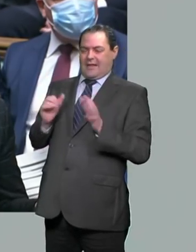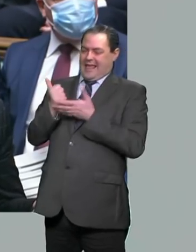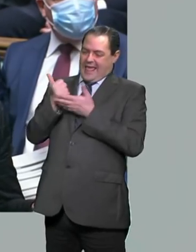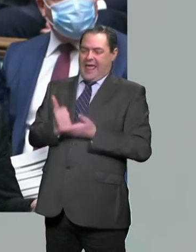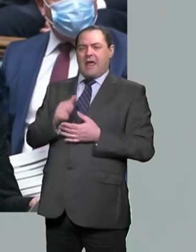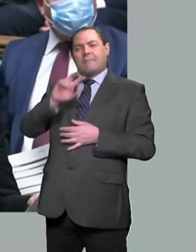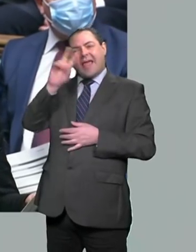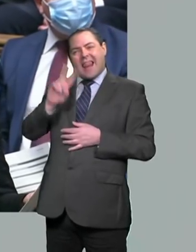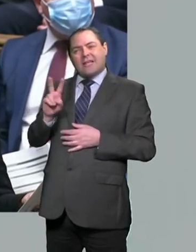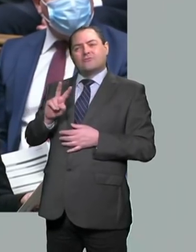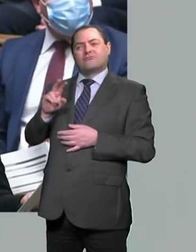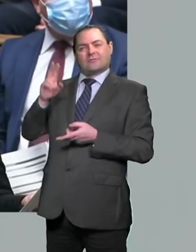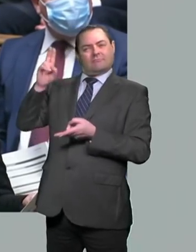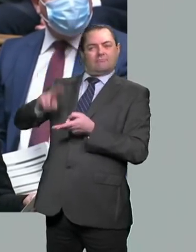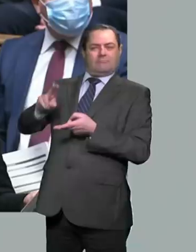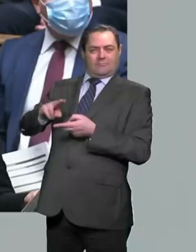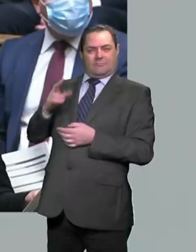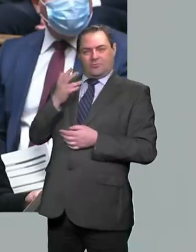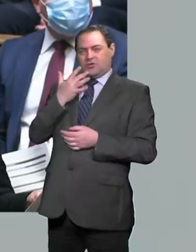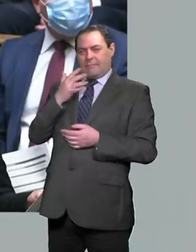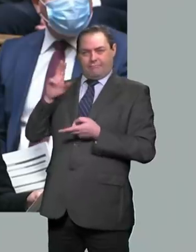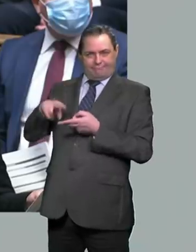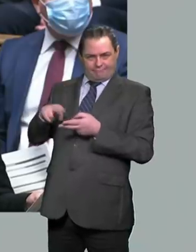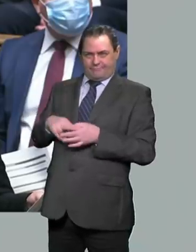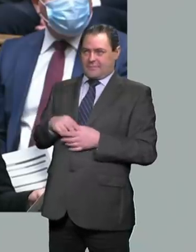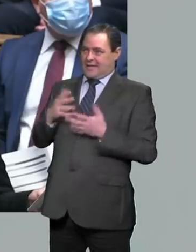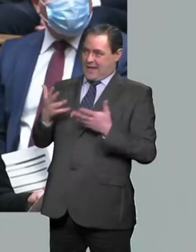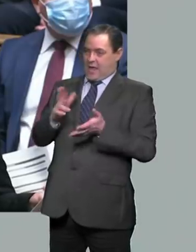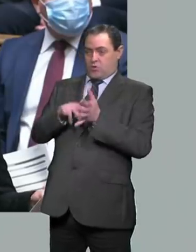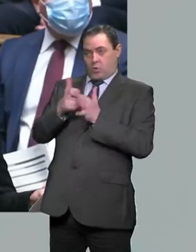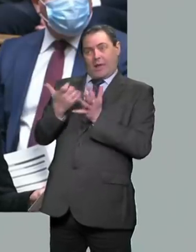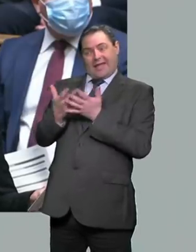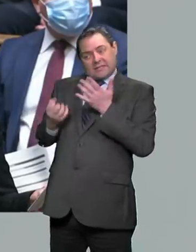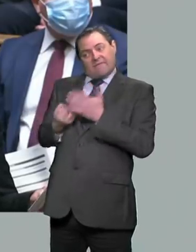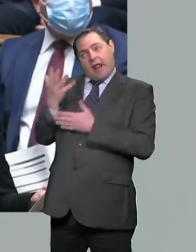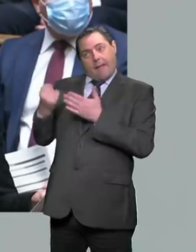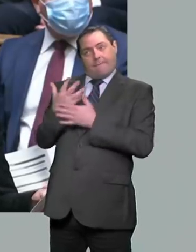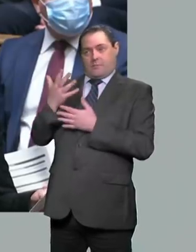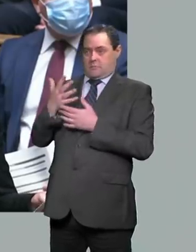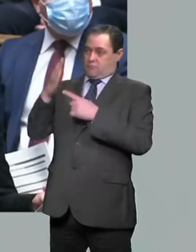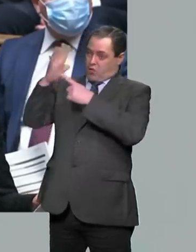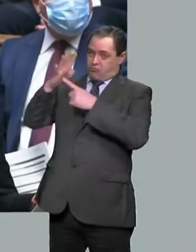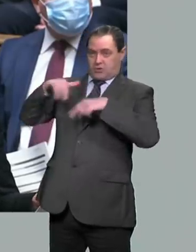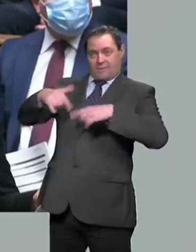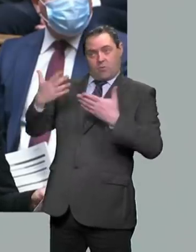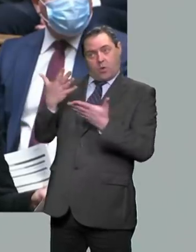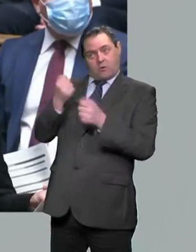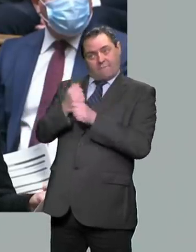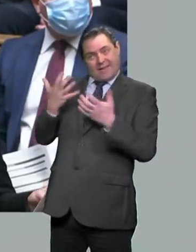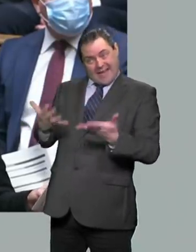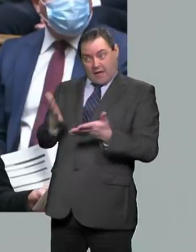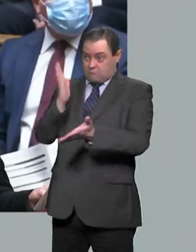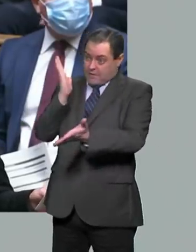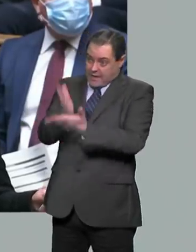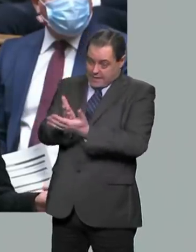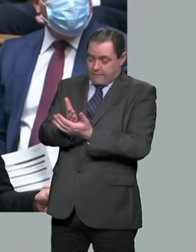my right honourable friend agree that the rapid deployment of nuclear technology must be a priority for this government? And if so, will my right